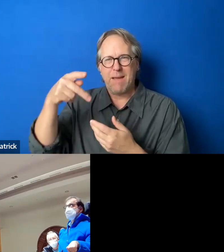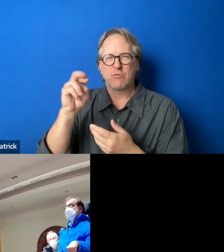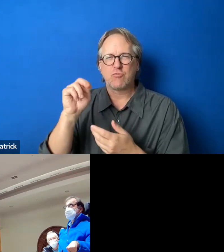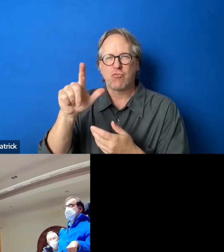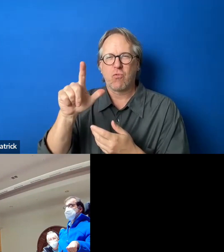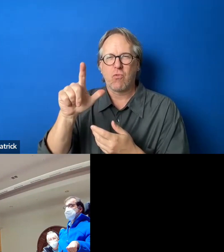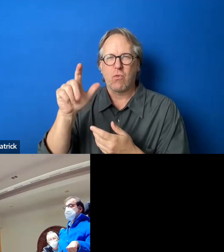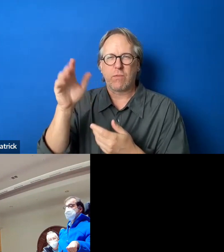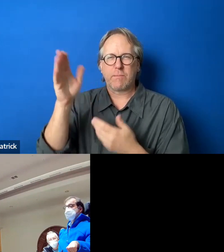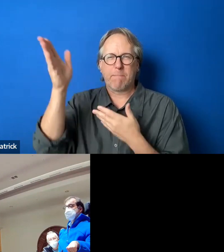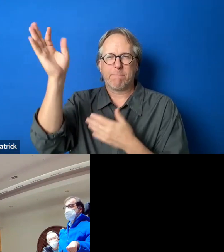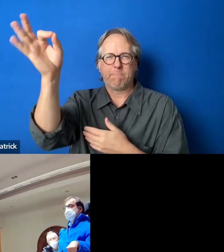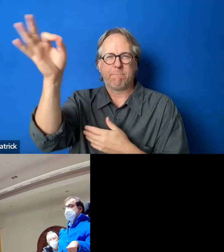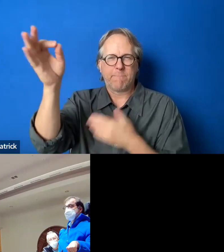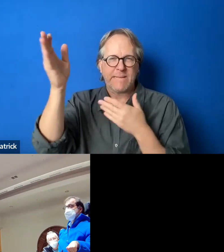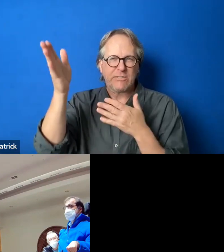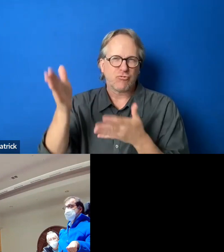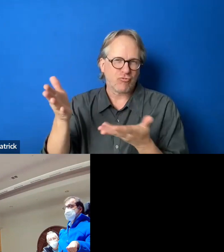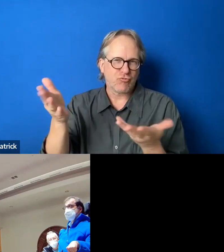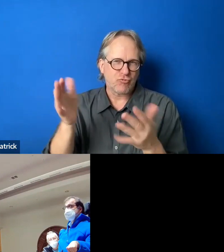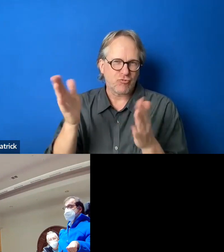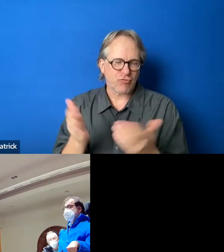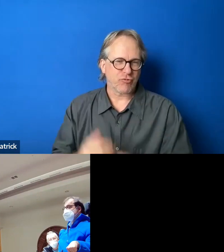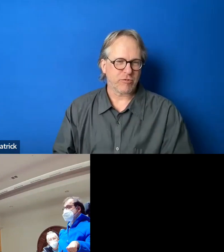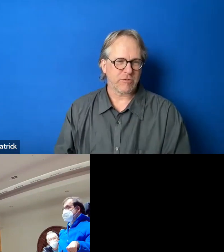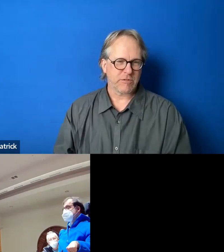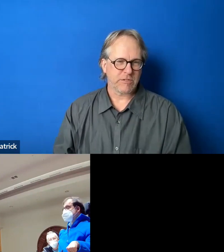Primarily through